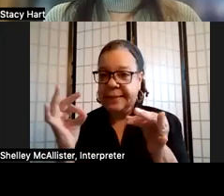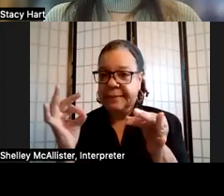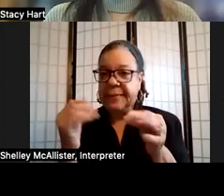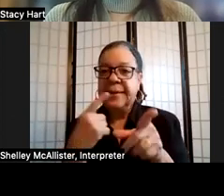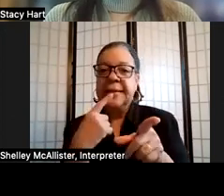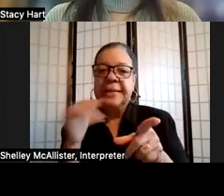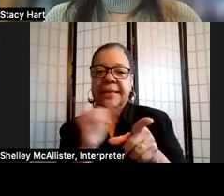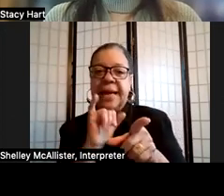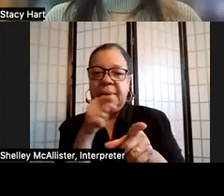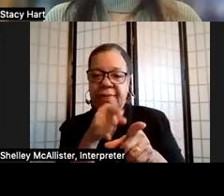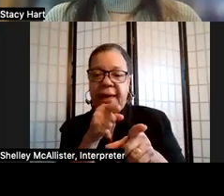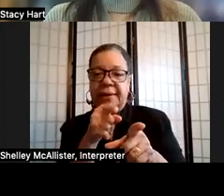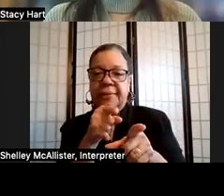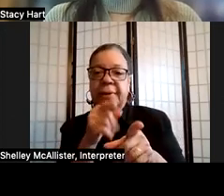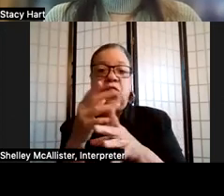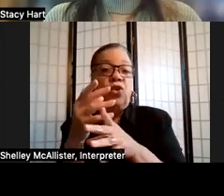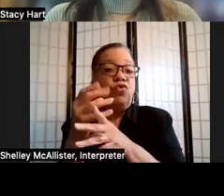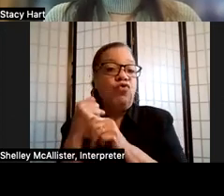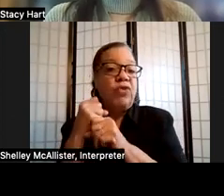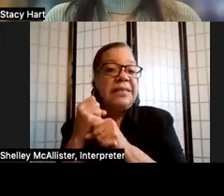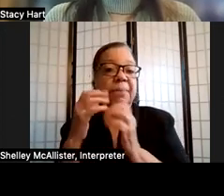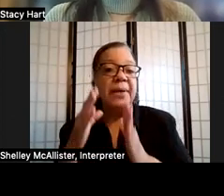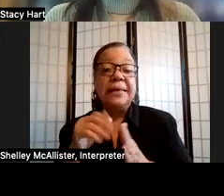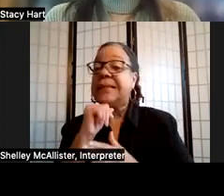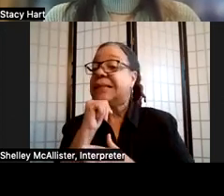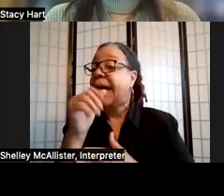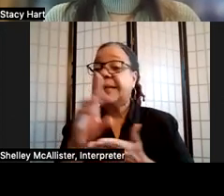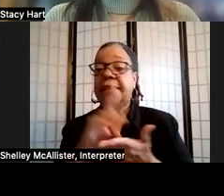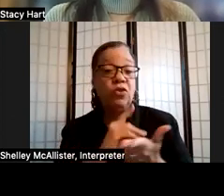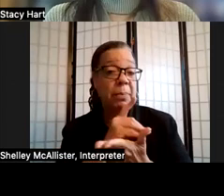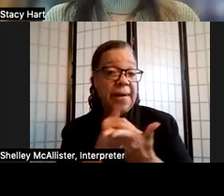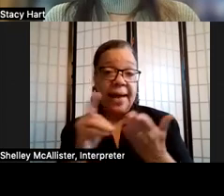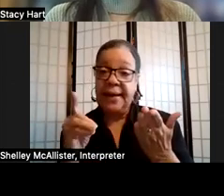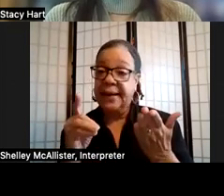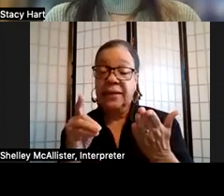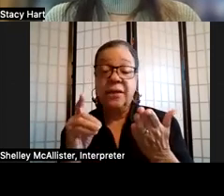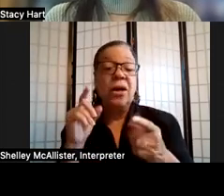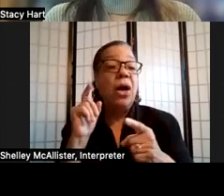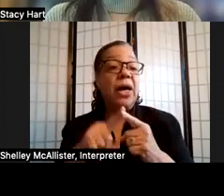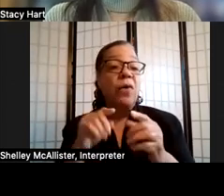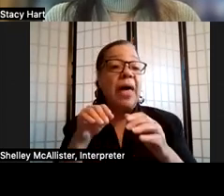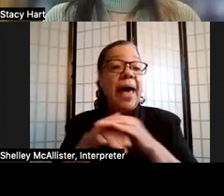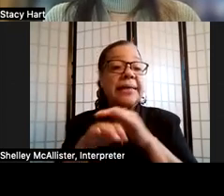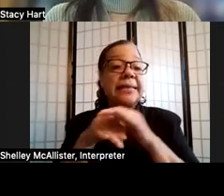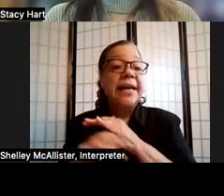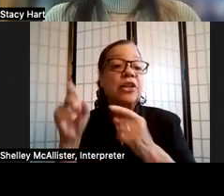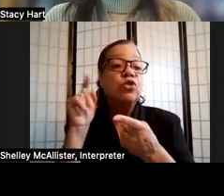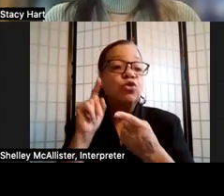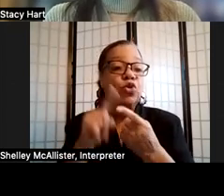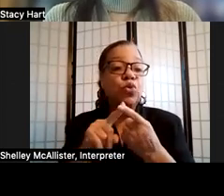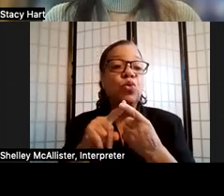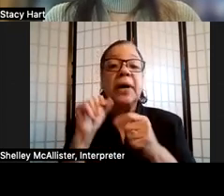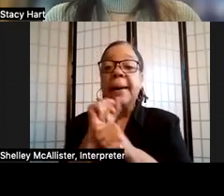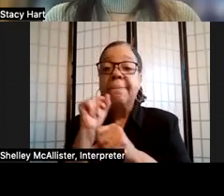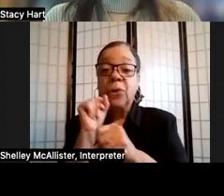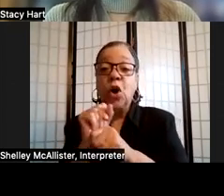the recipient does not discriminate in the admission or access to or employment